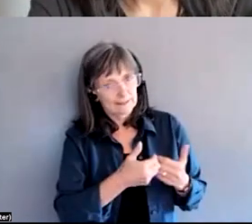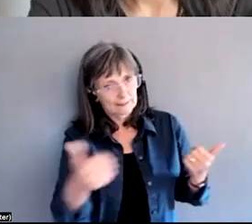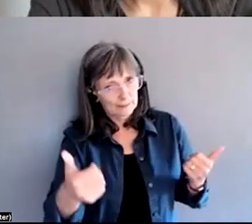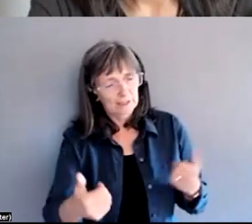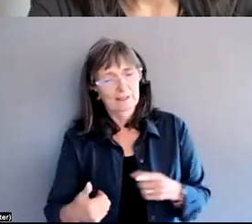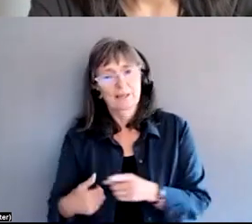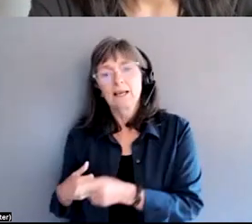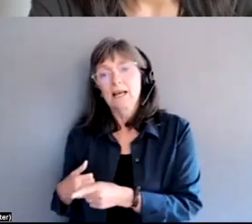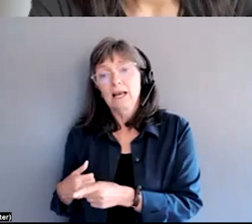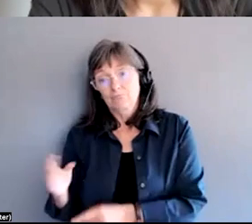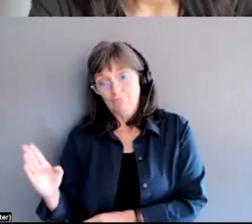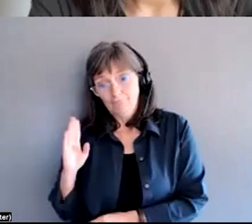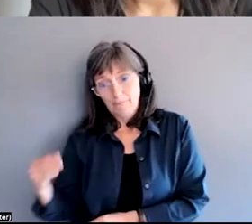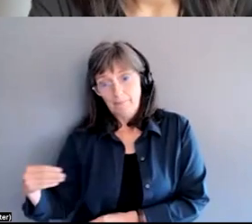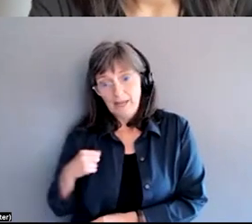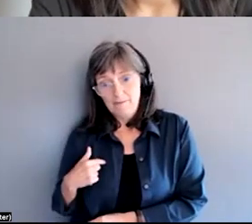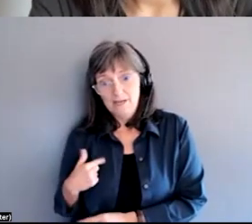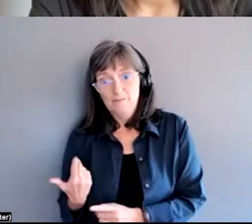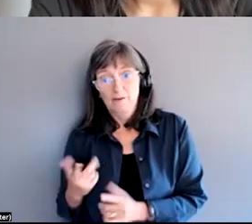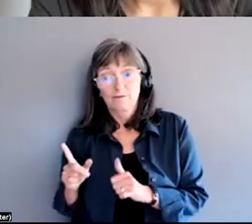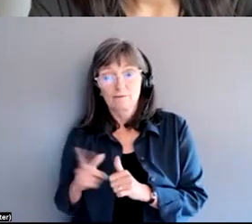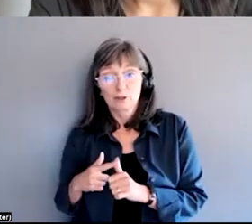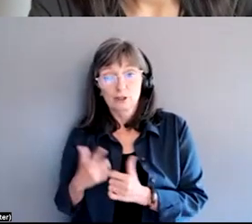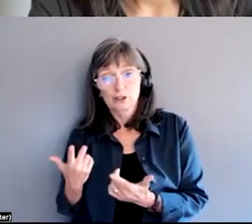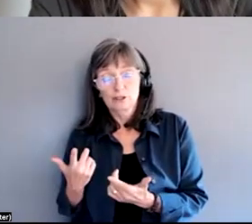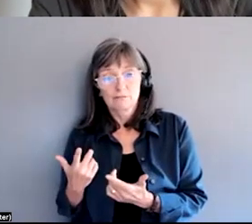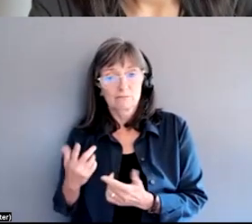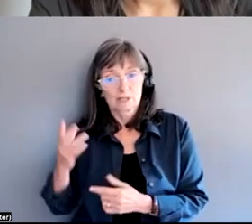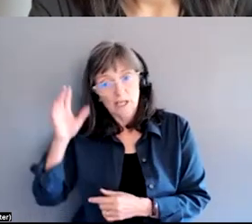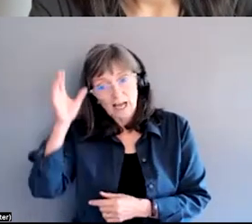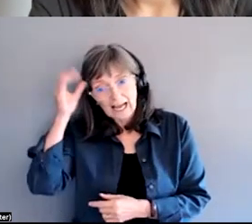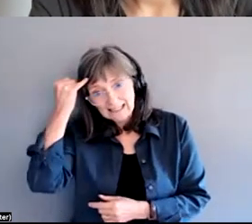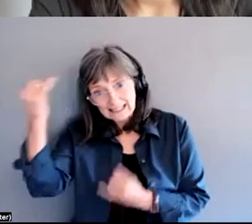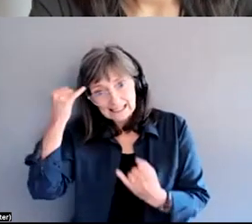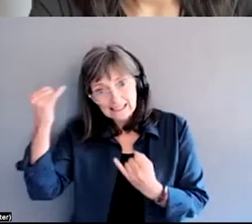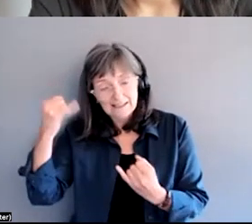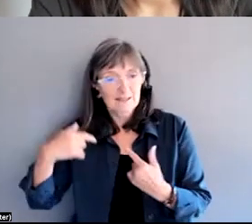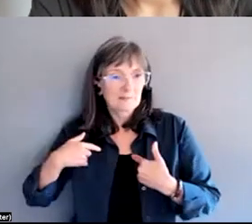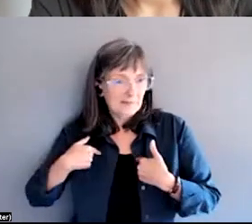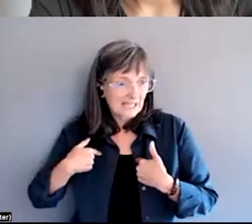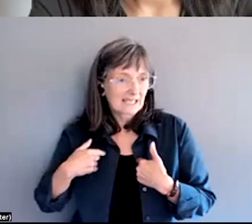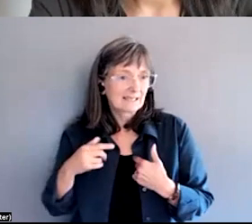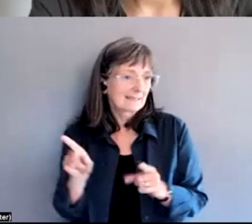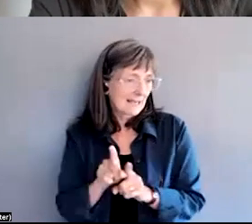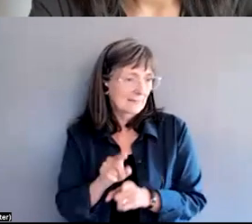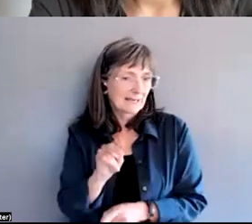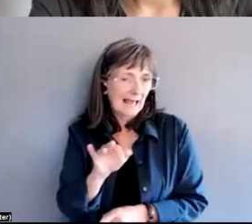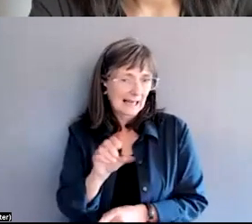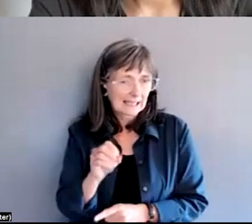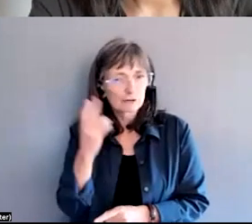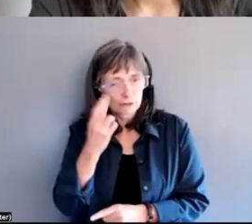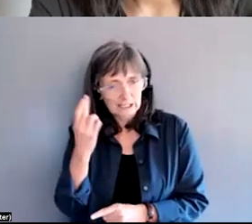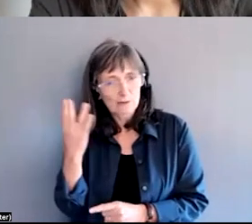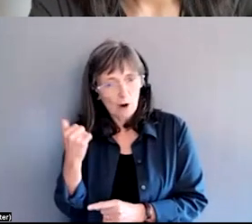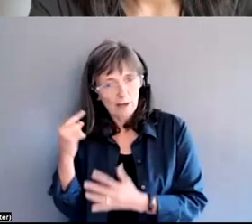I think when you're presenting the initial concepts, and I do the same as Natalie, I present a little bit of a rationale with each one. I do think